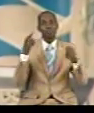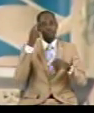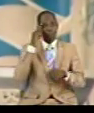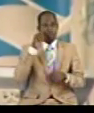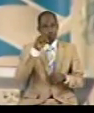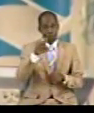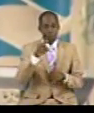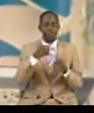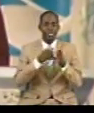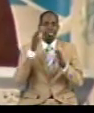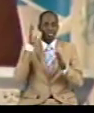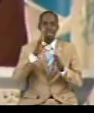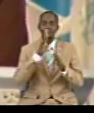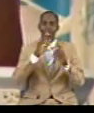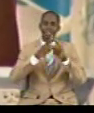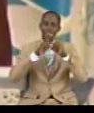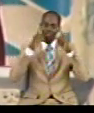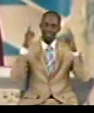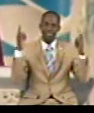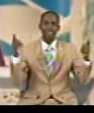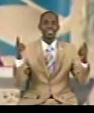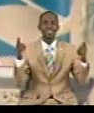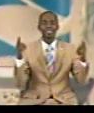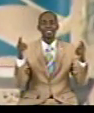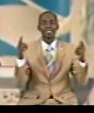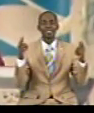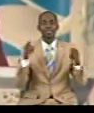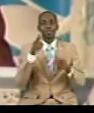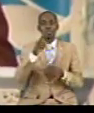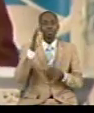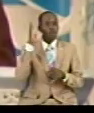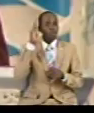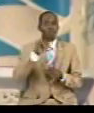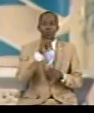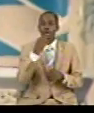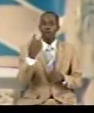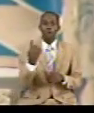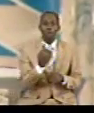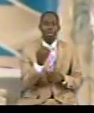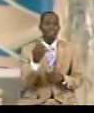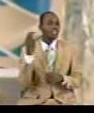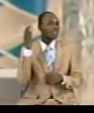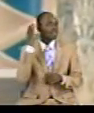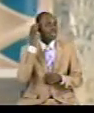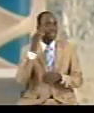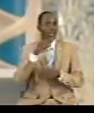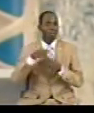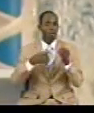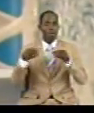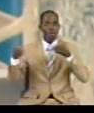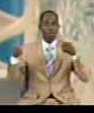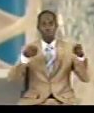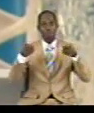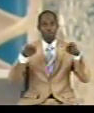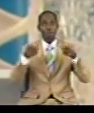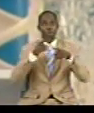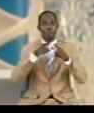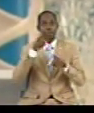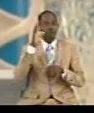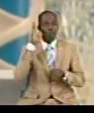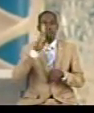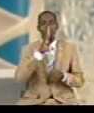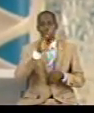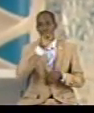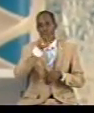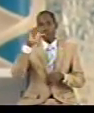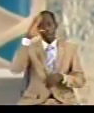it shall be great. You will not only be hearing of dominion, you will be a man, you will be a